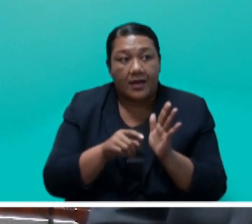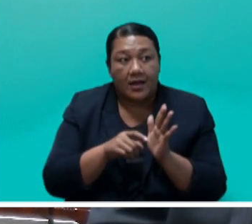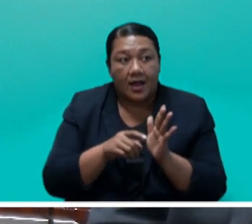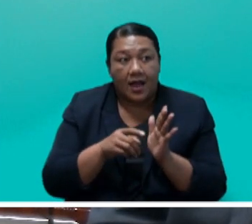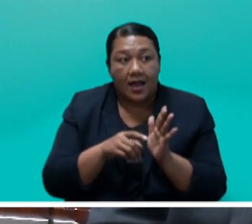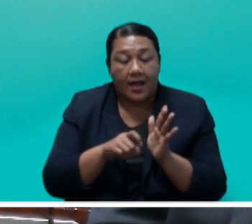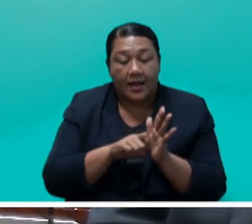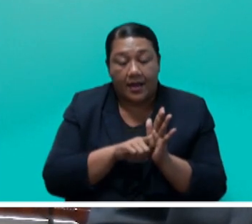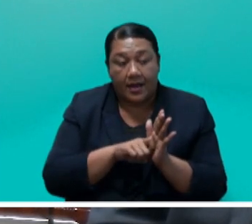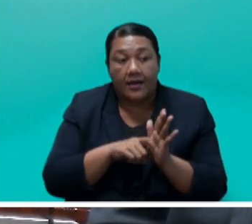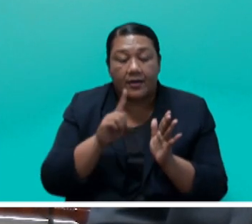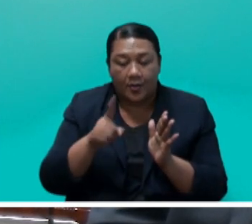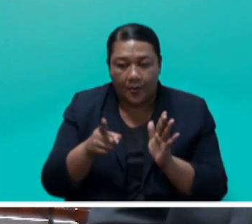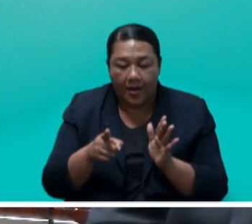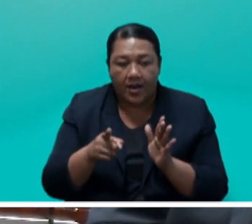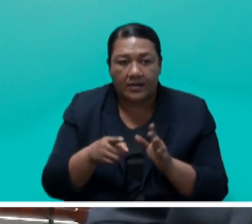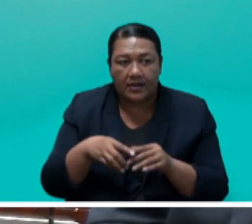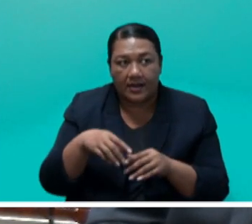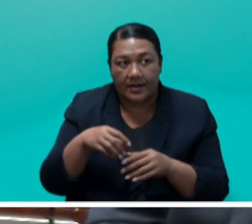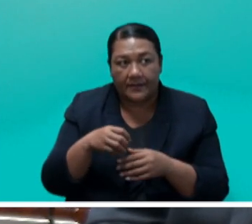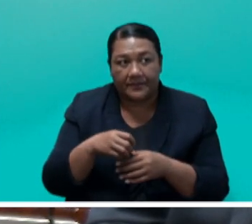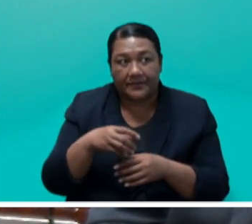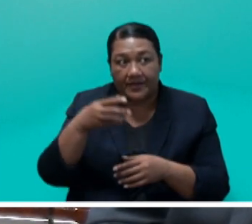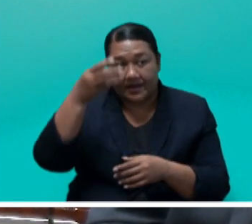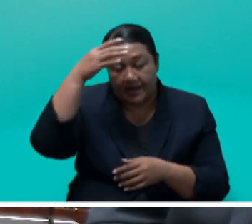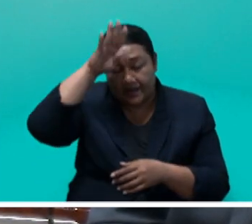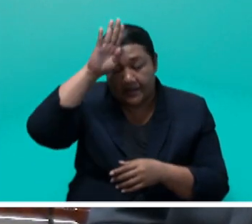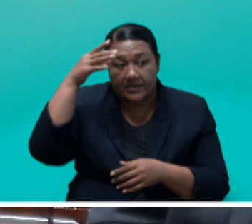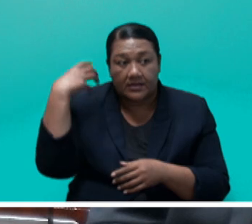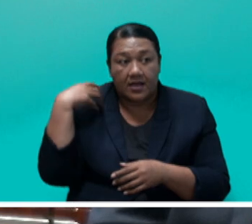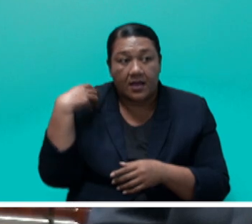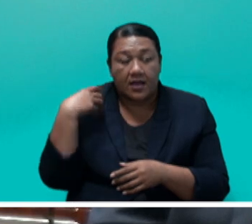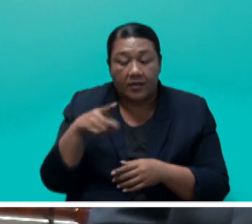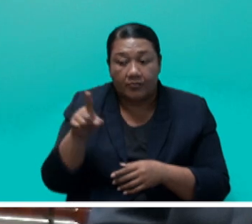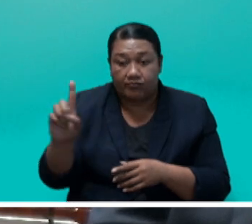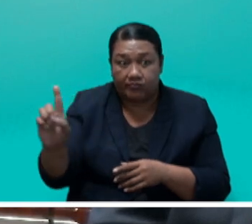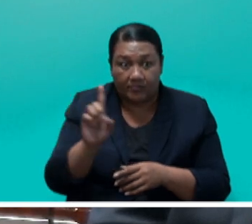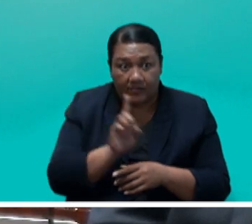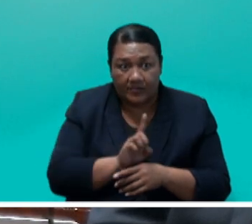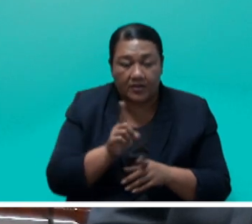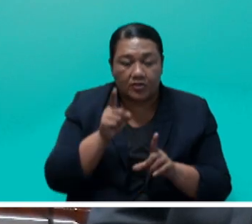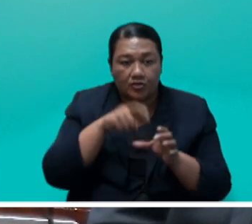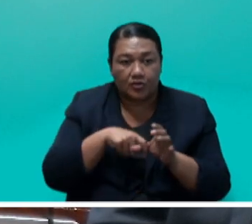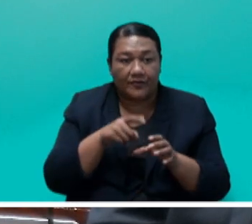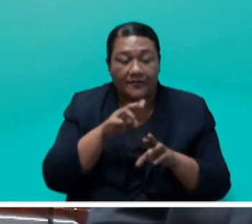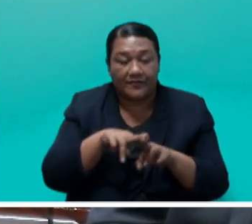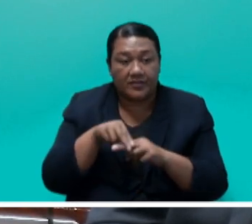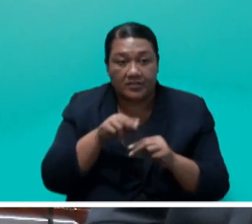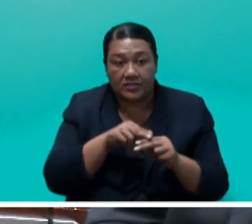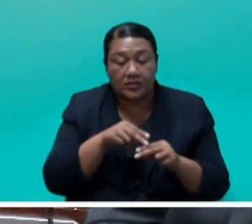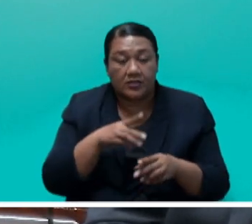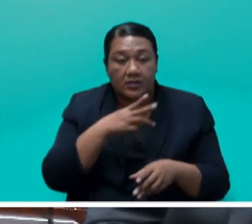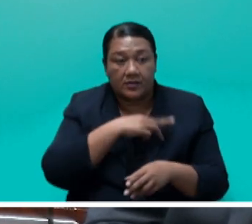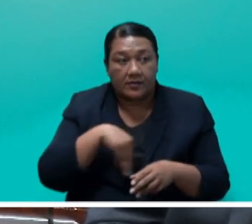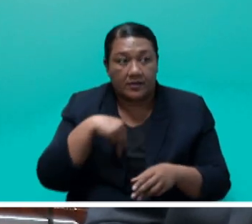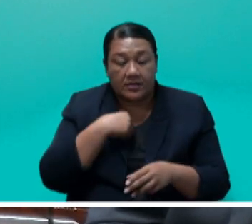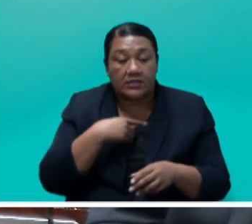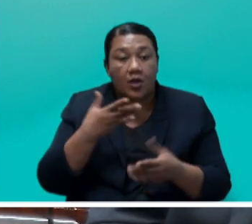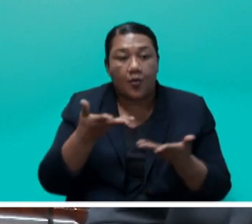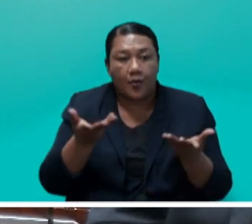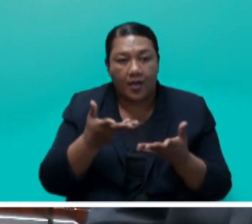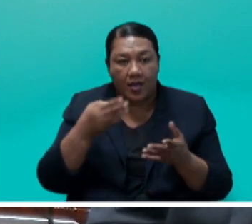of green shipping, leading the global energy transition. Mr. Speaker, sir,